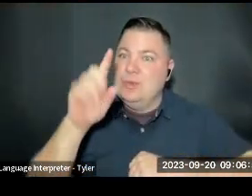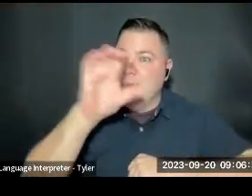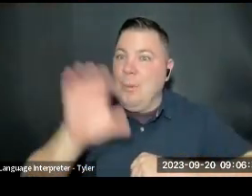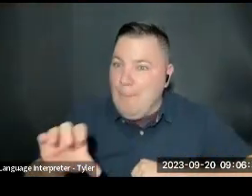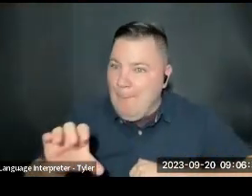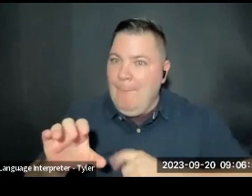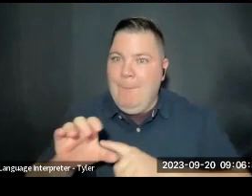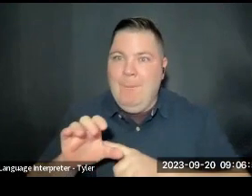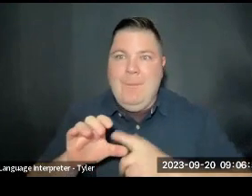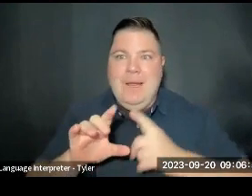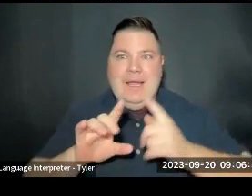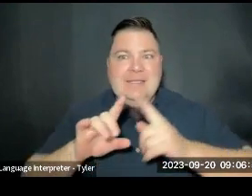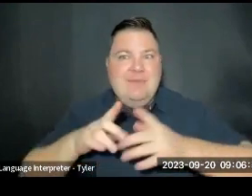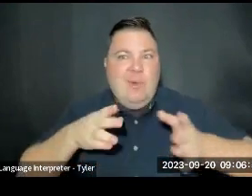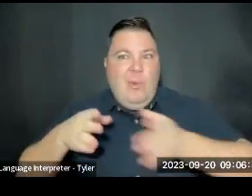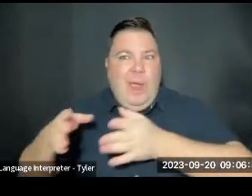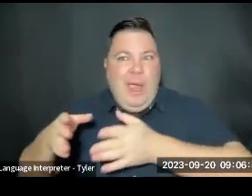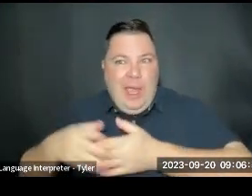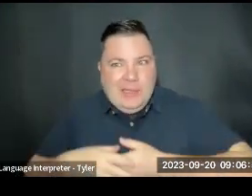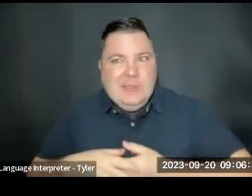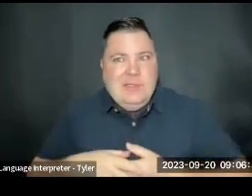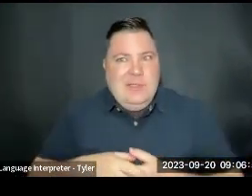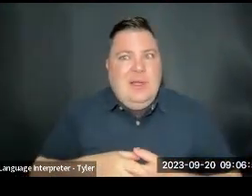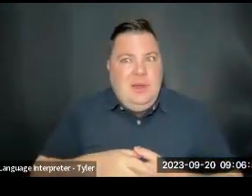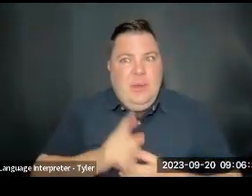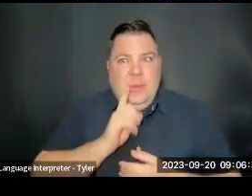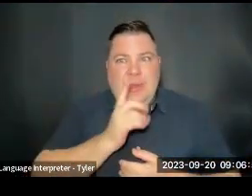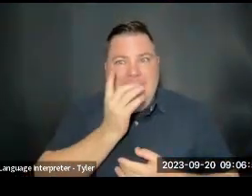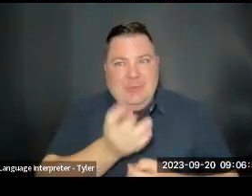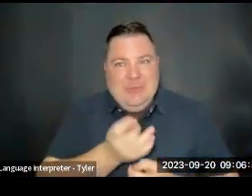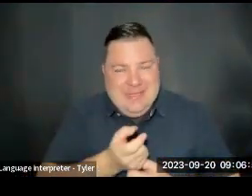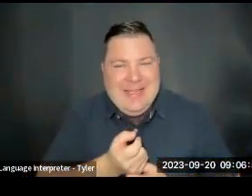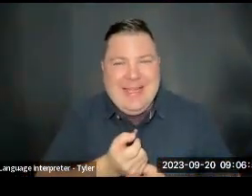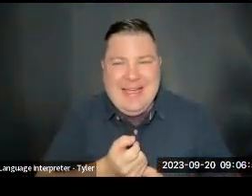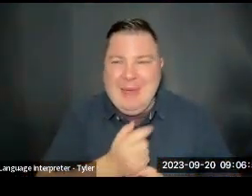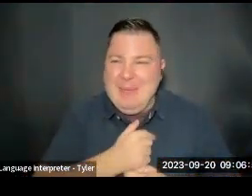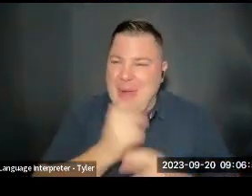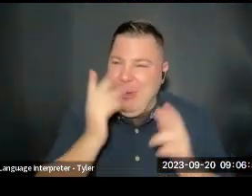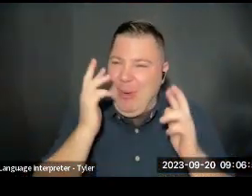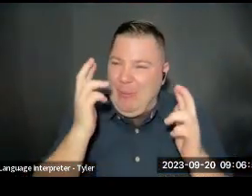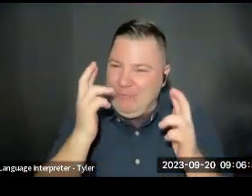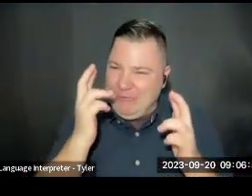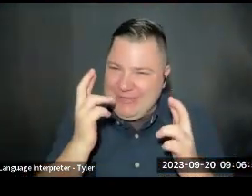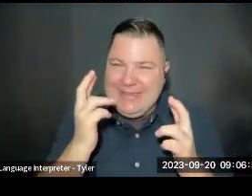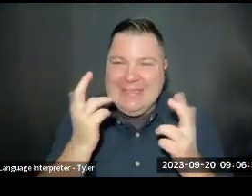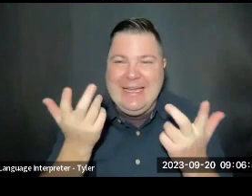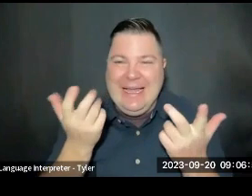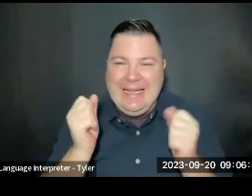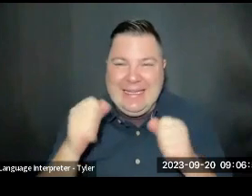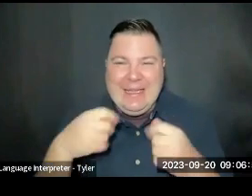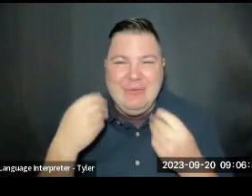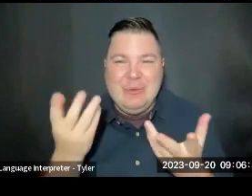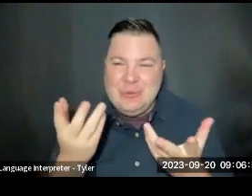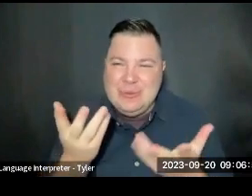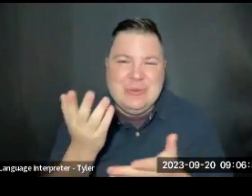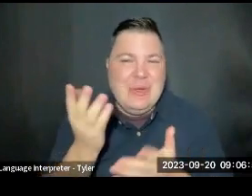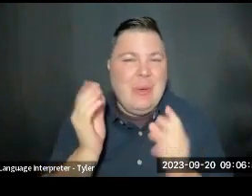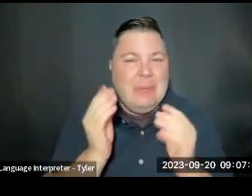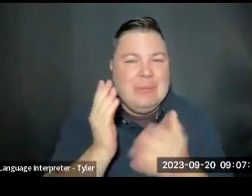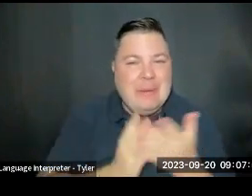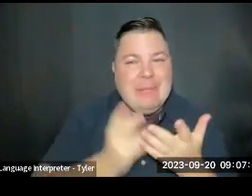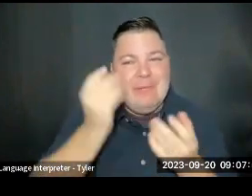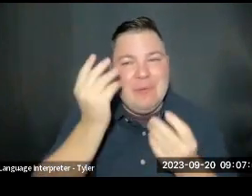in some different ways. And so I am hopeful that I'm able to give you some information